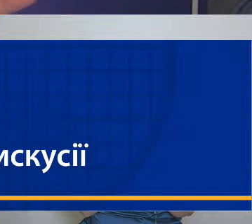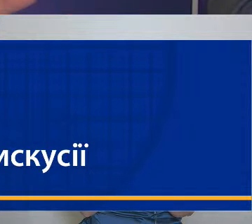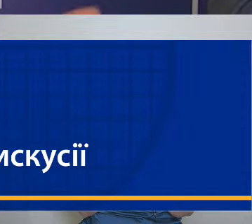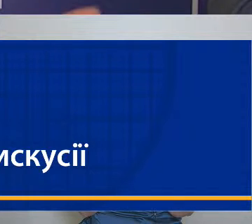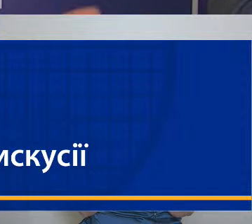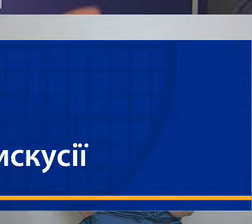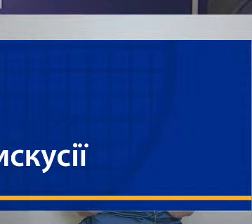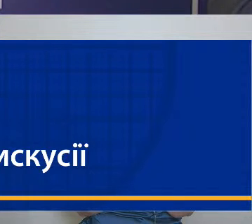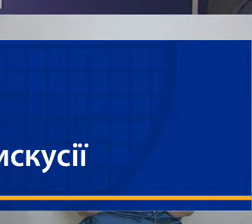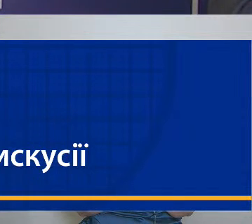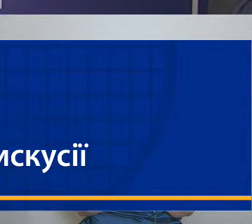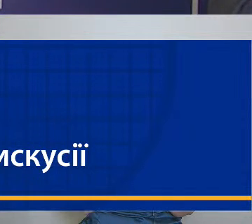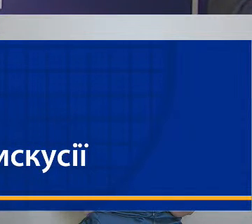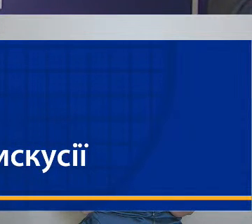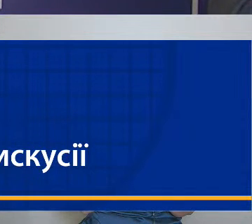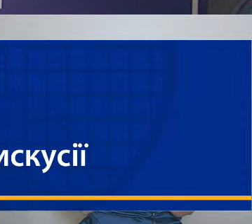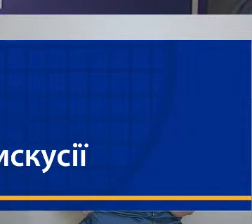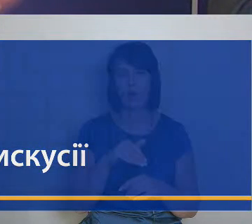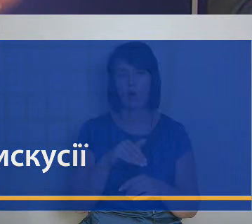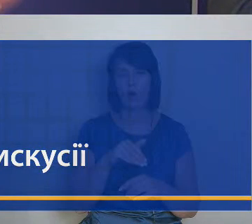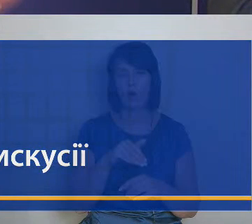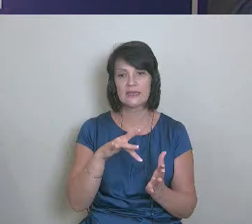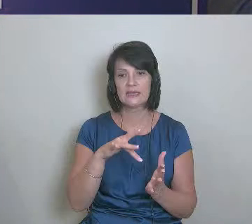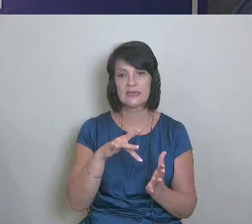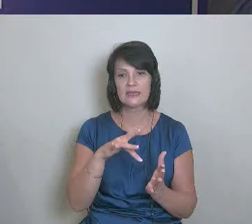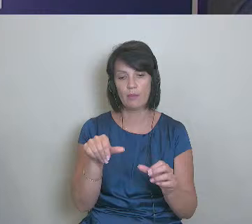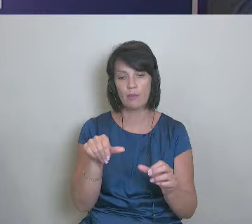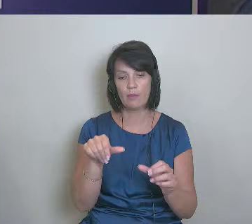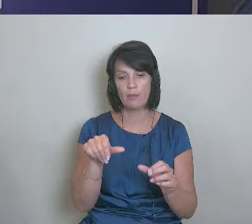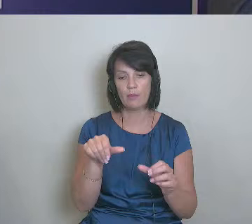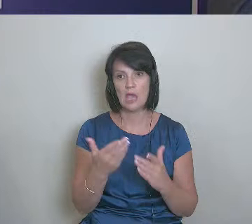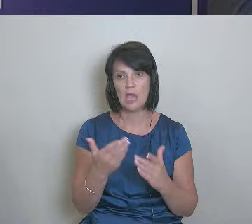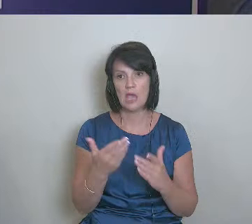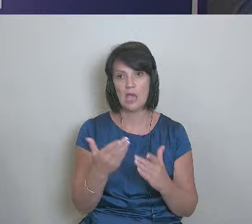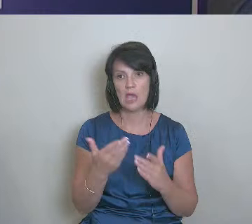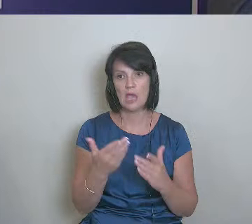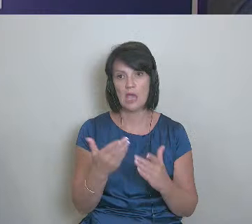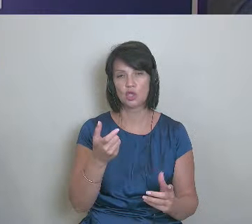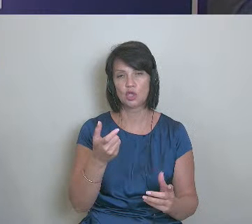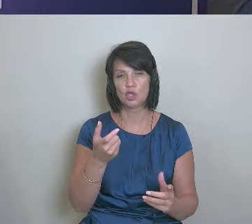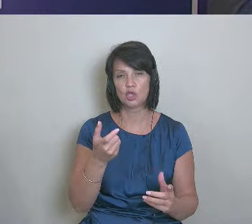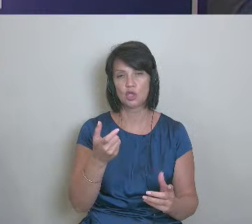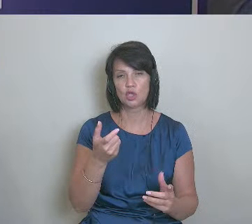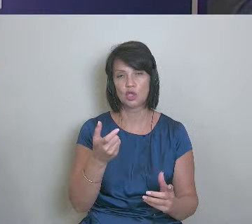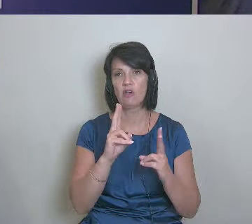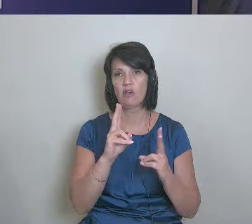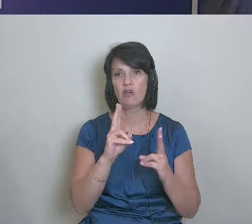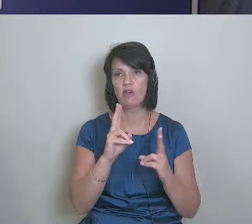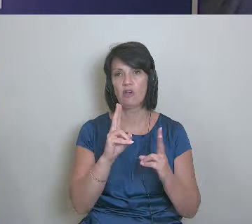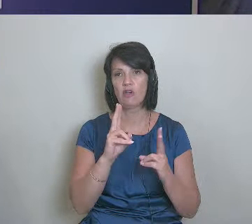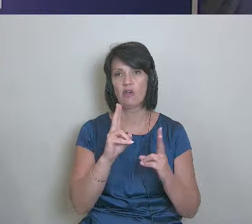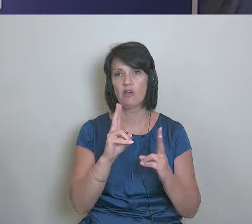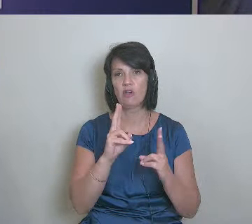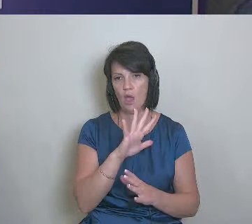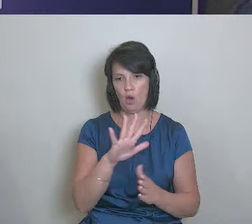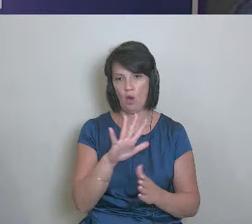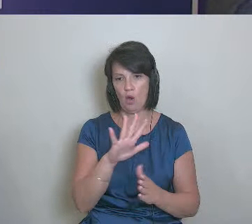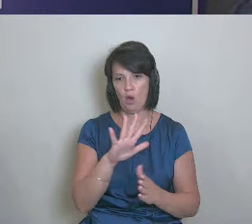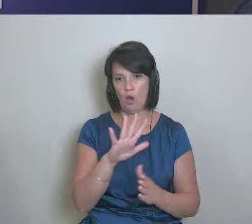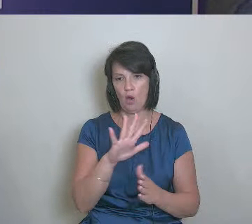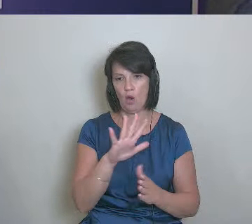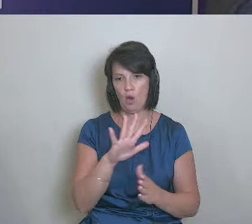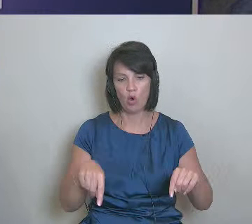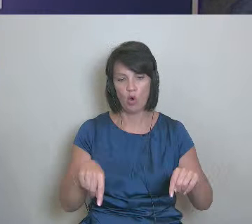whether, and how the CEC responds to it if there is, for example, a complaint that these conditions are not